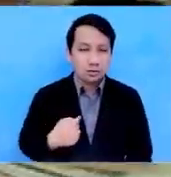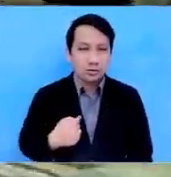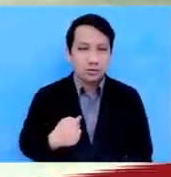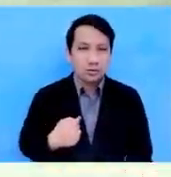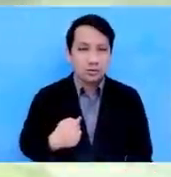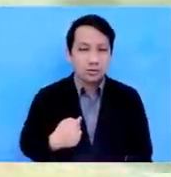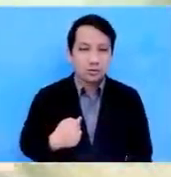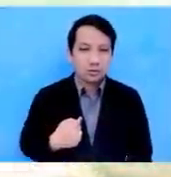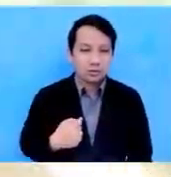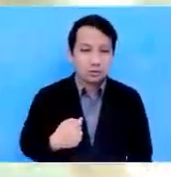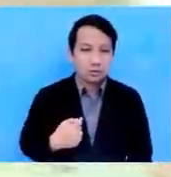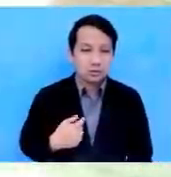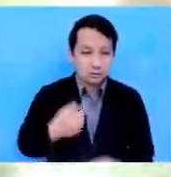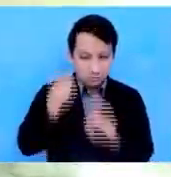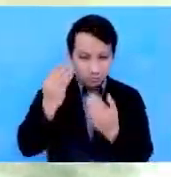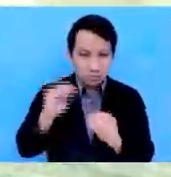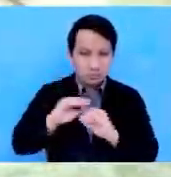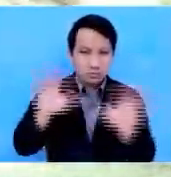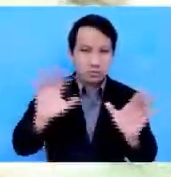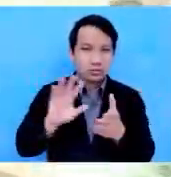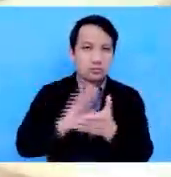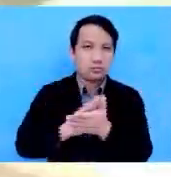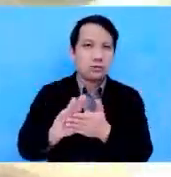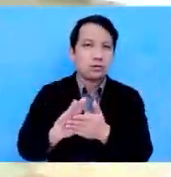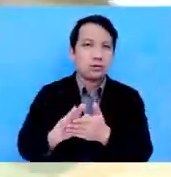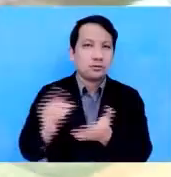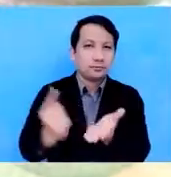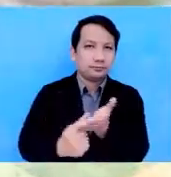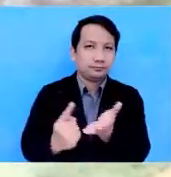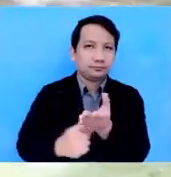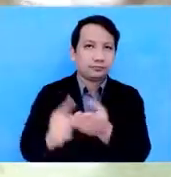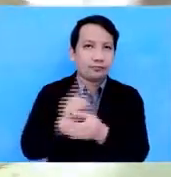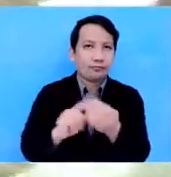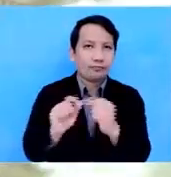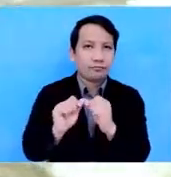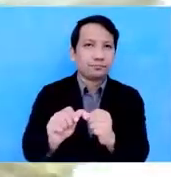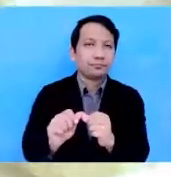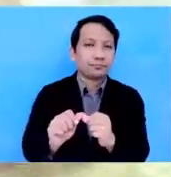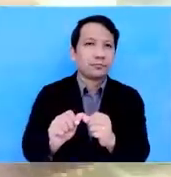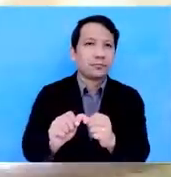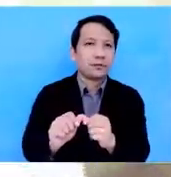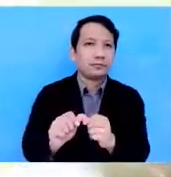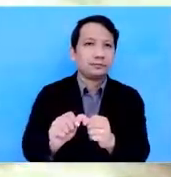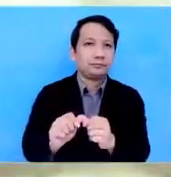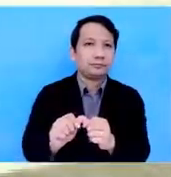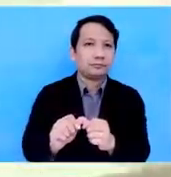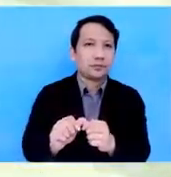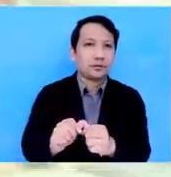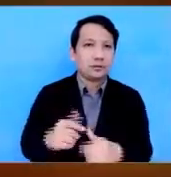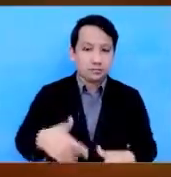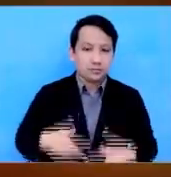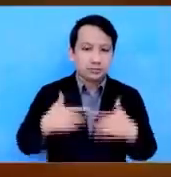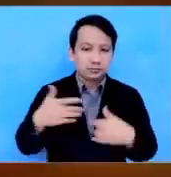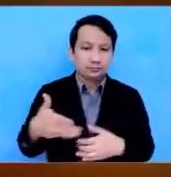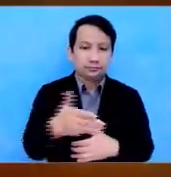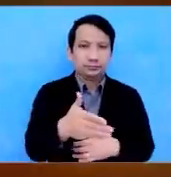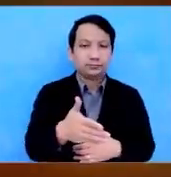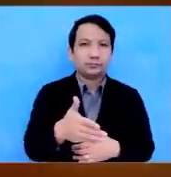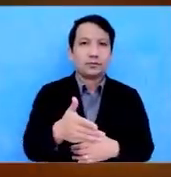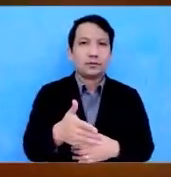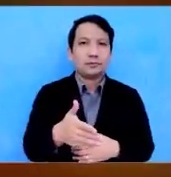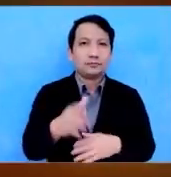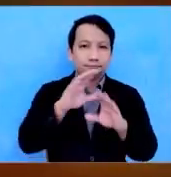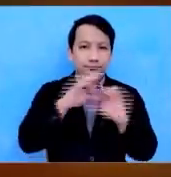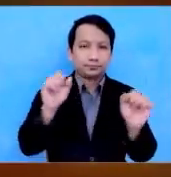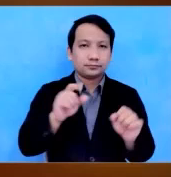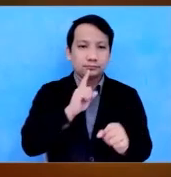clear in trying to talk about the plight of our fishermen. And the president